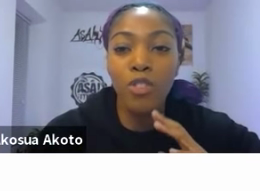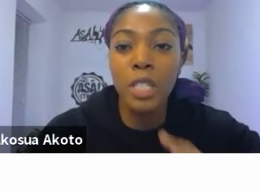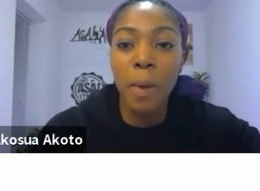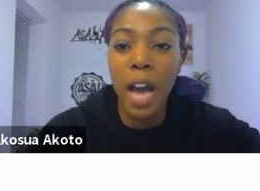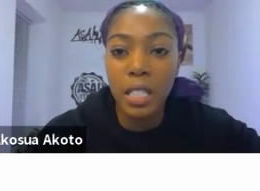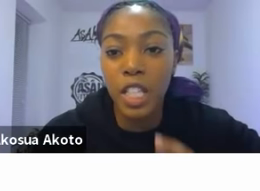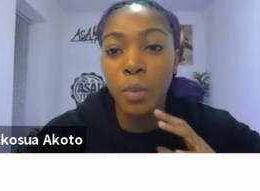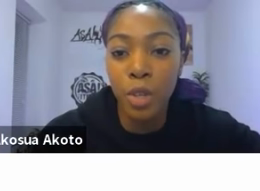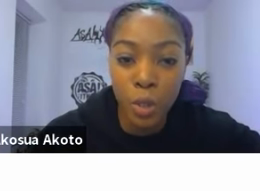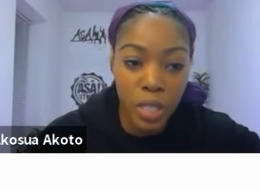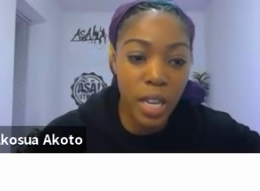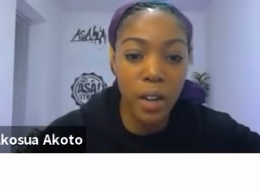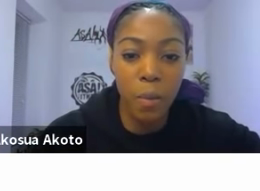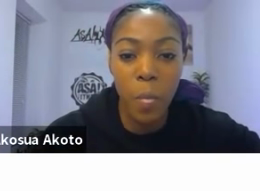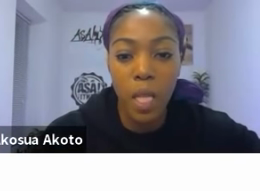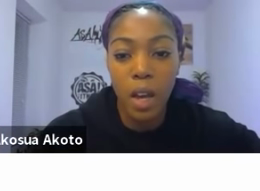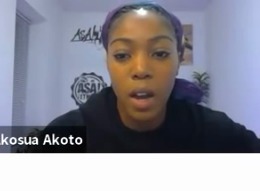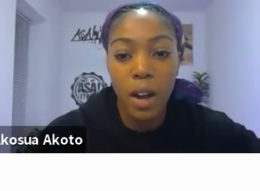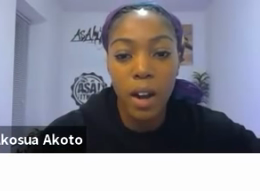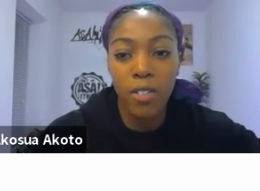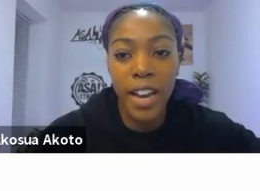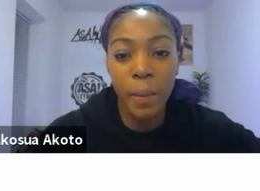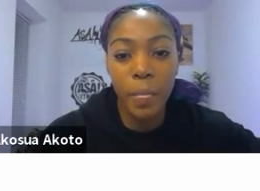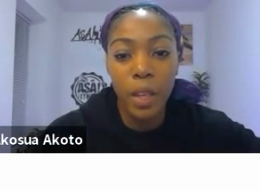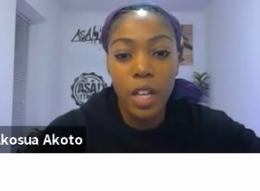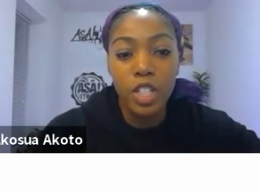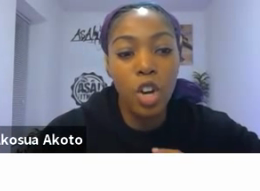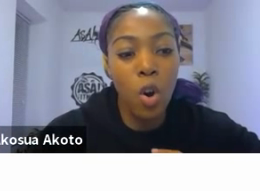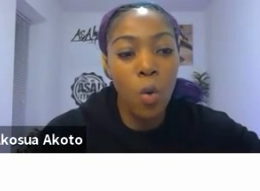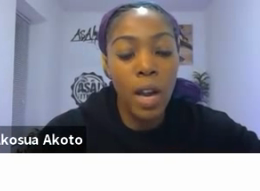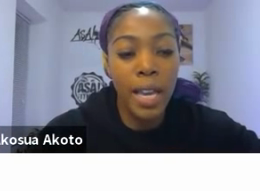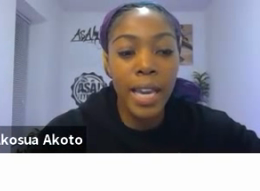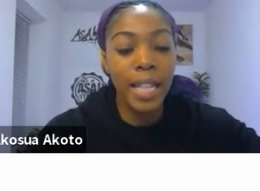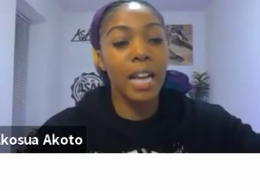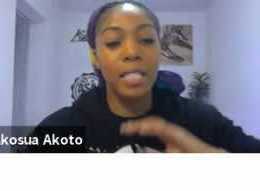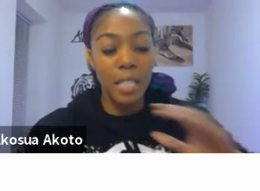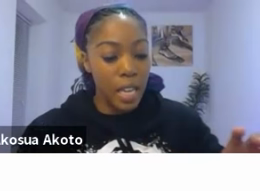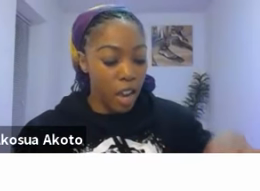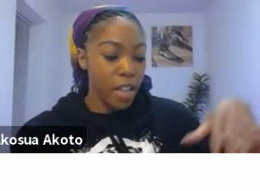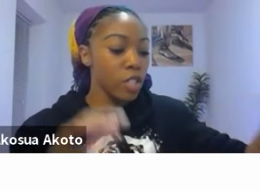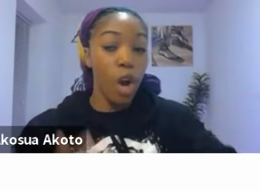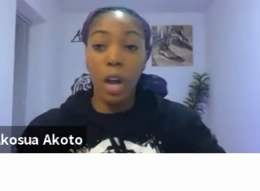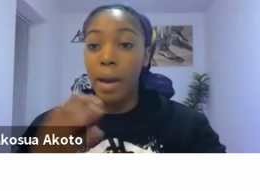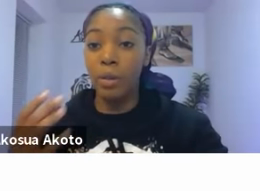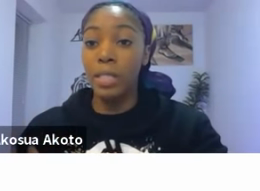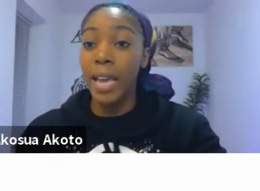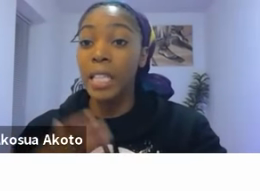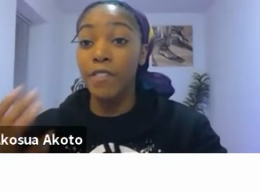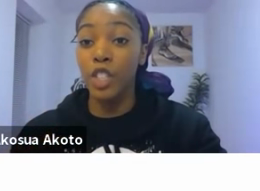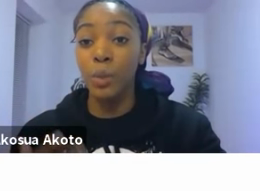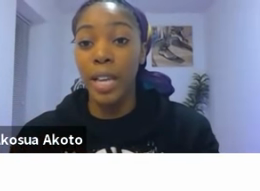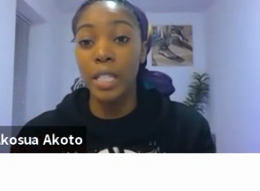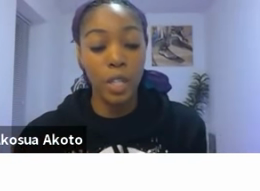So response to the music. All right? So again, I could sit here and talk about